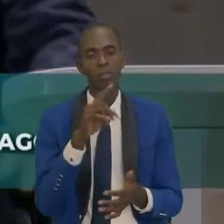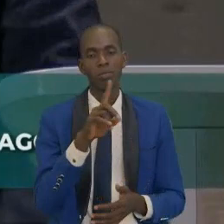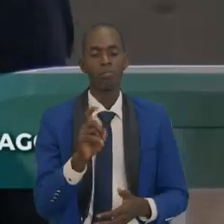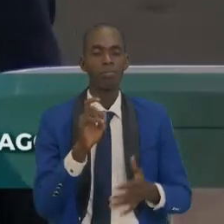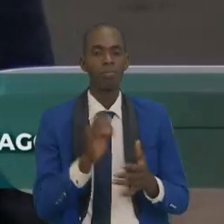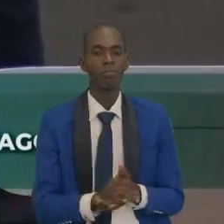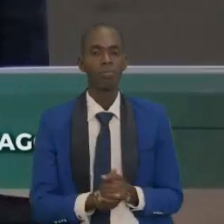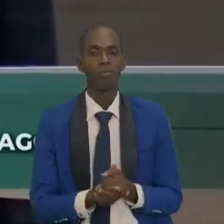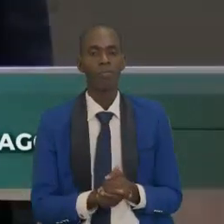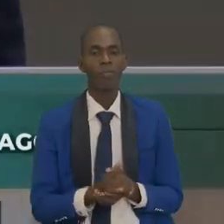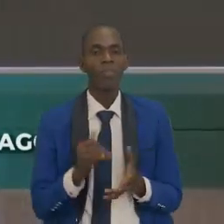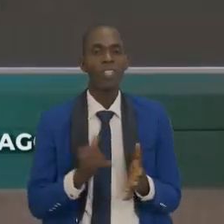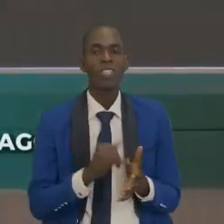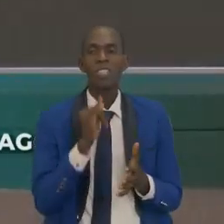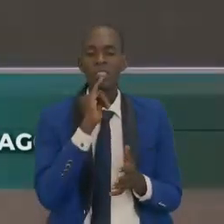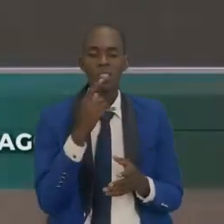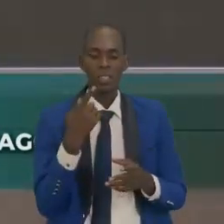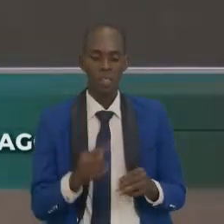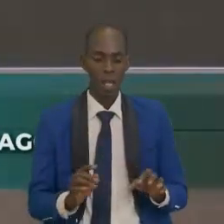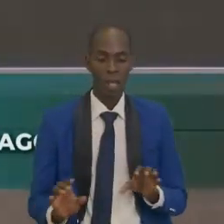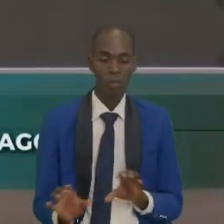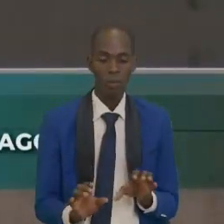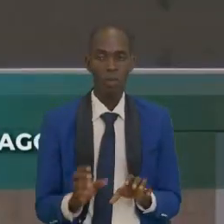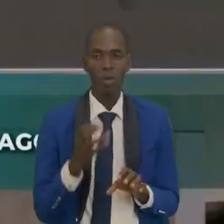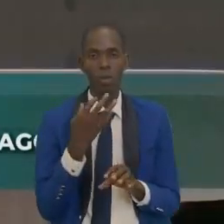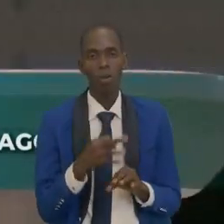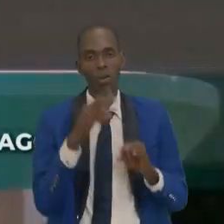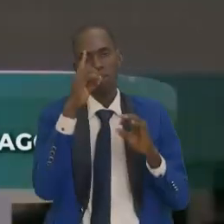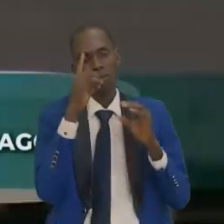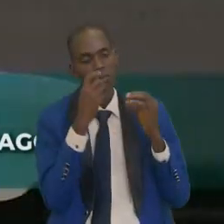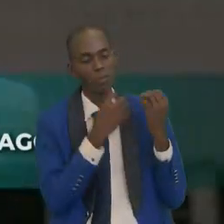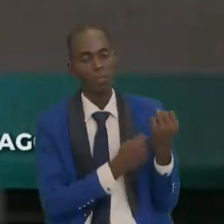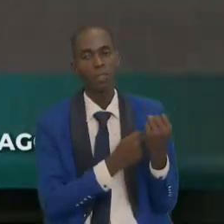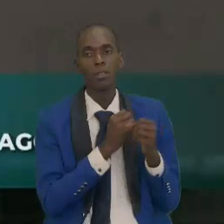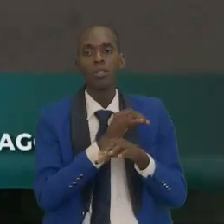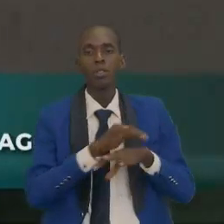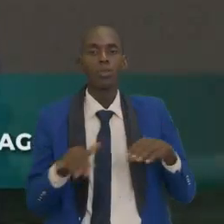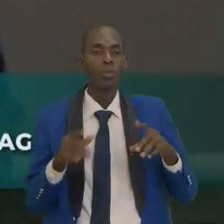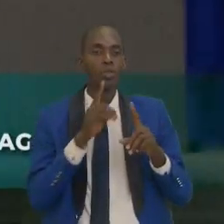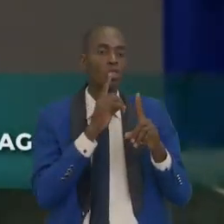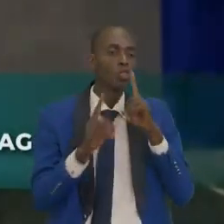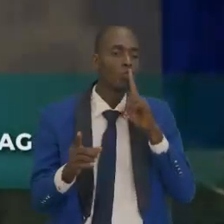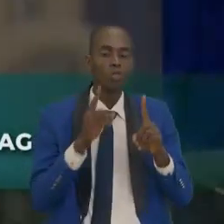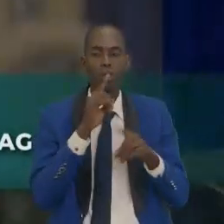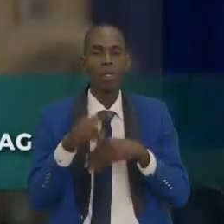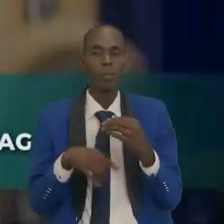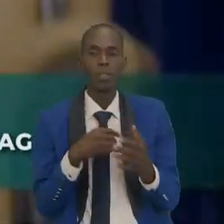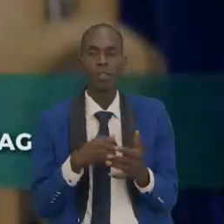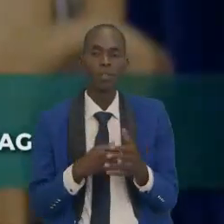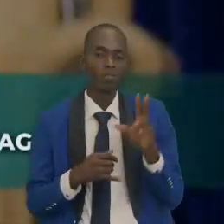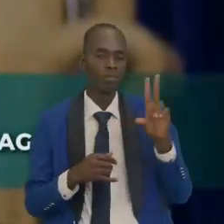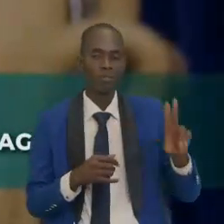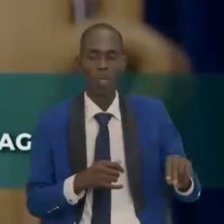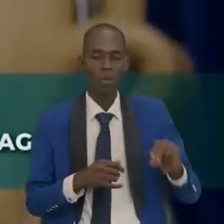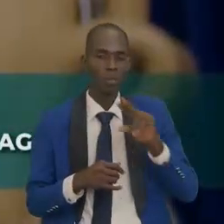it's the action of faith don't talk about it do something